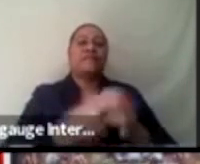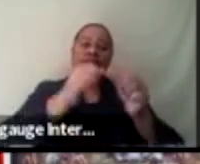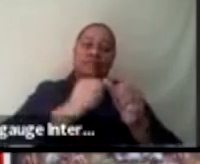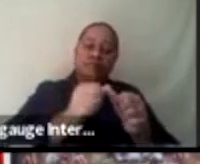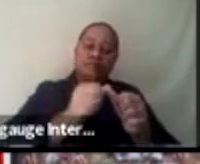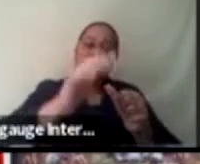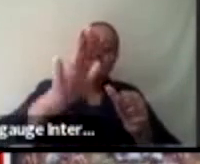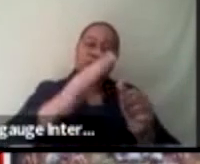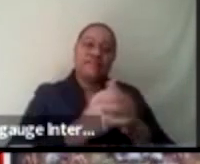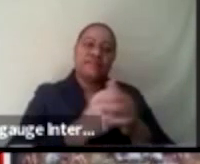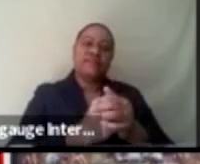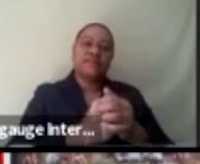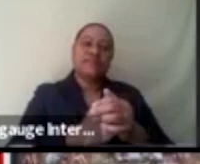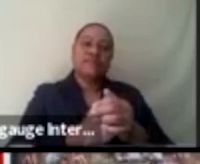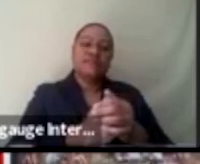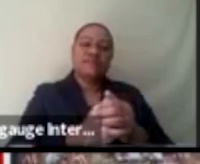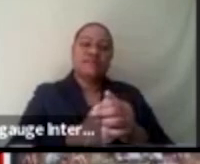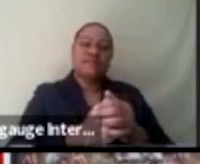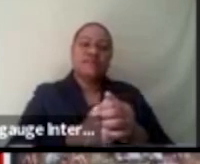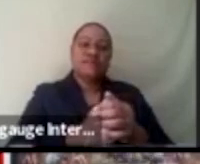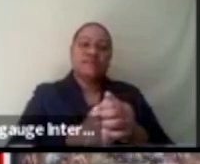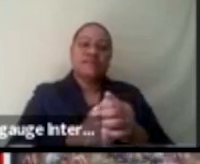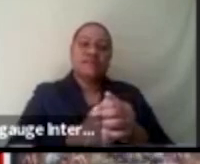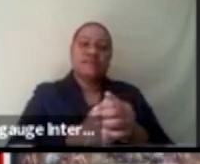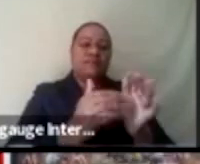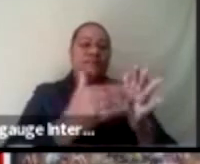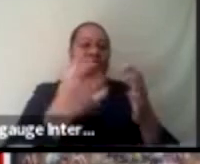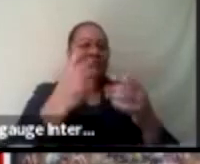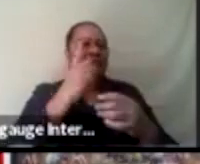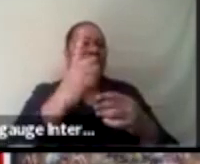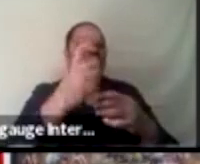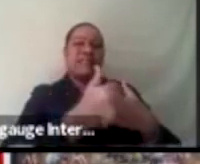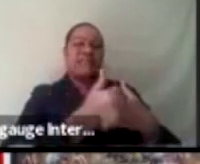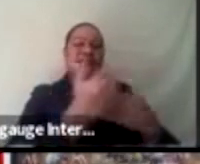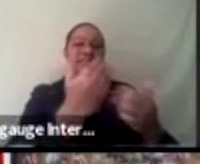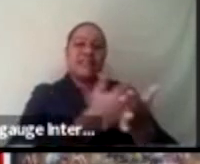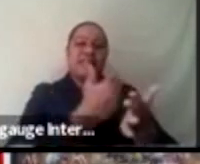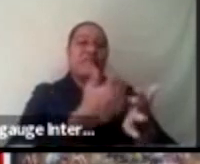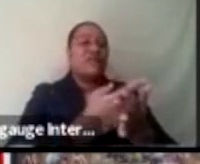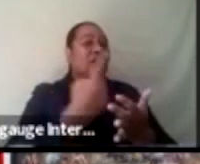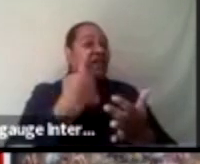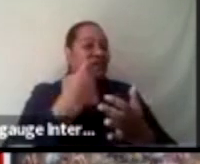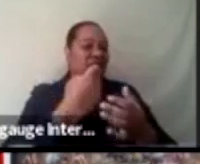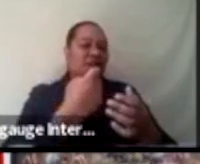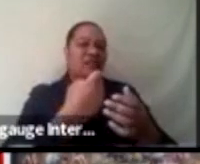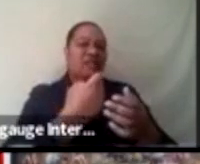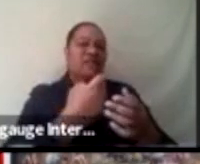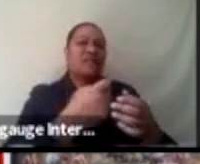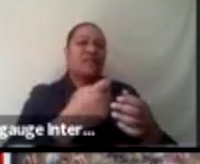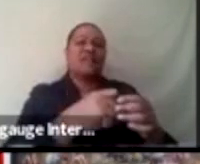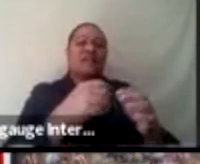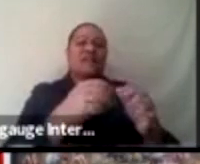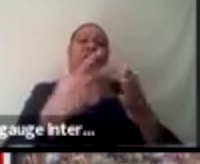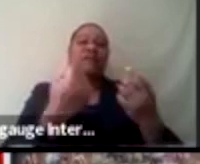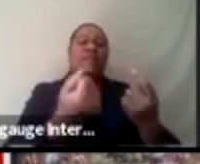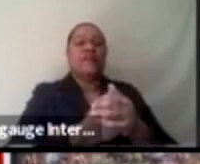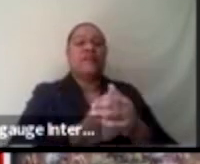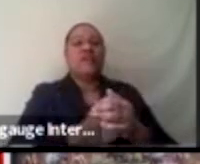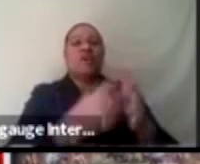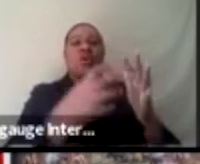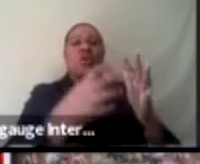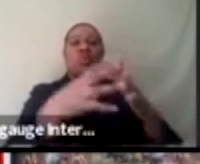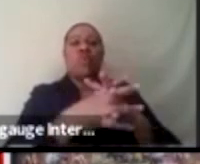Excellencies, our region has evolved significantly from when our founding fathers met in Wellington on the 5th to the 7th